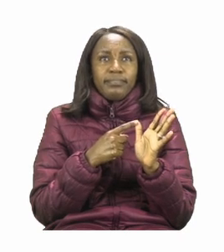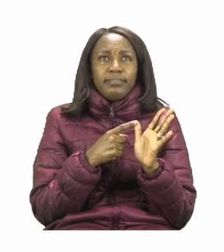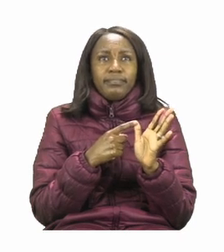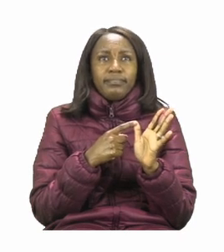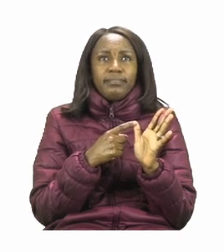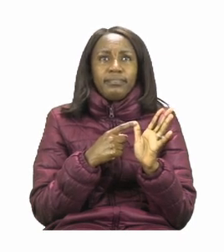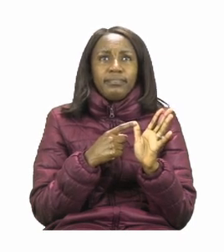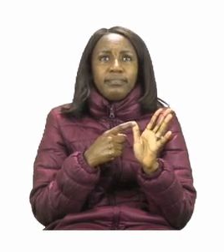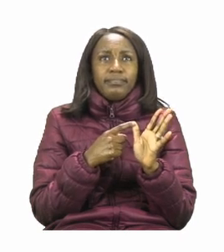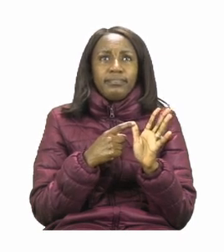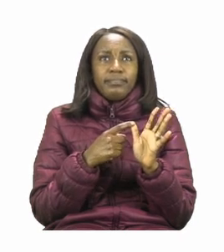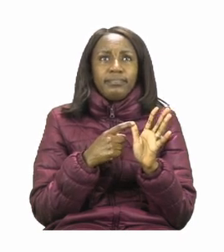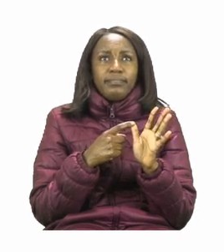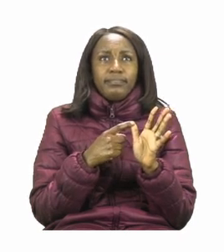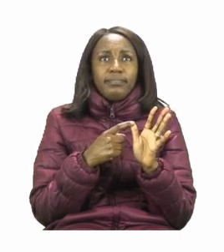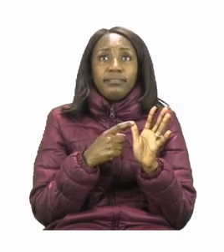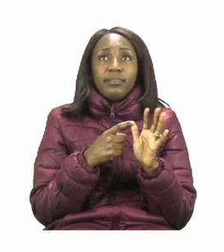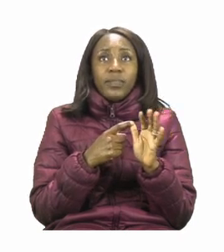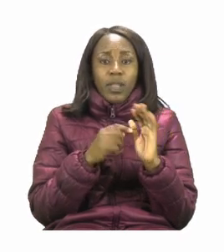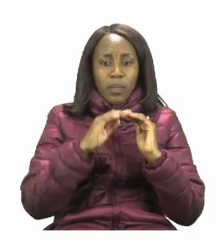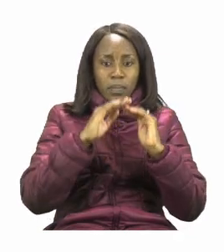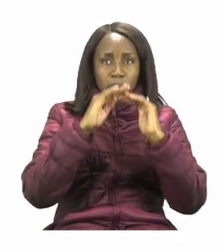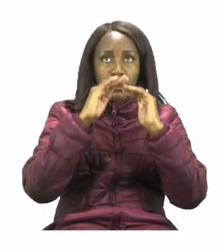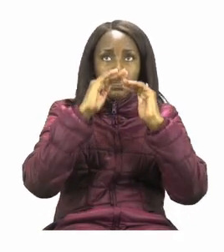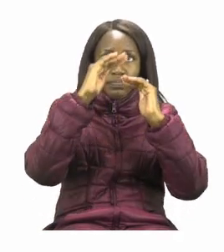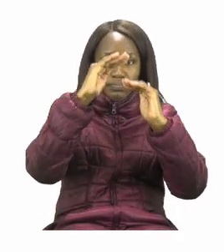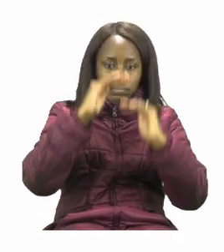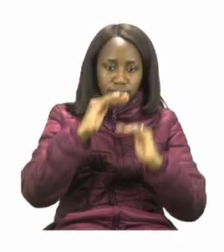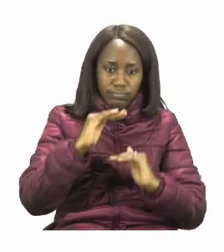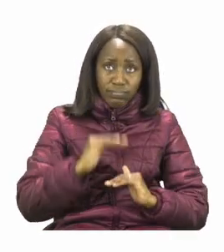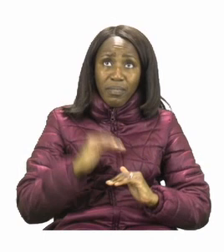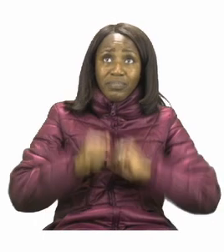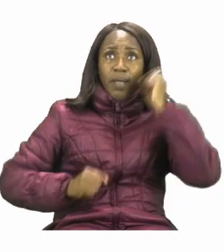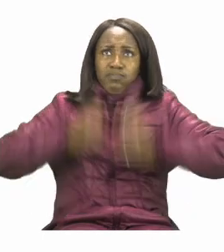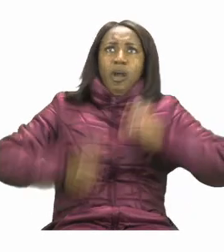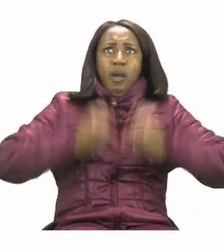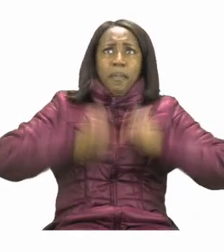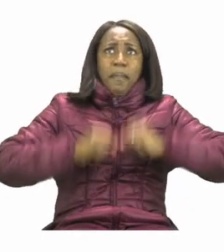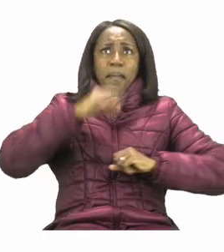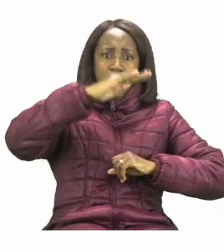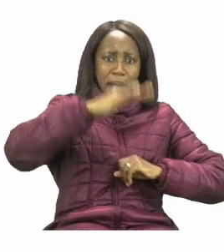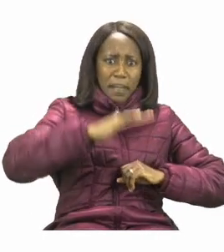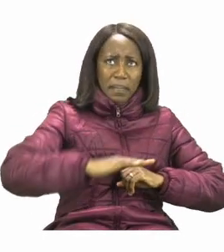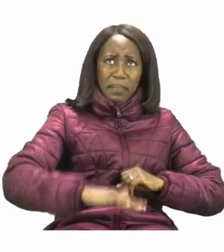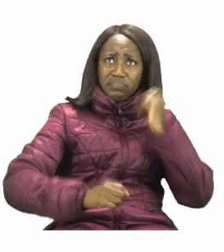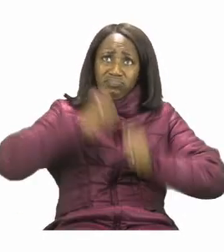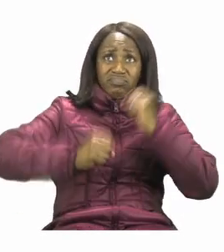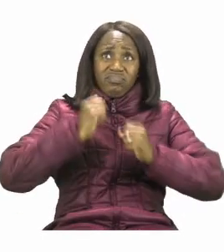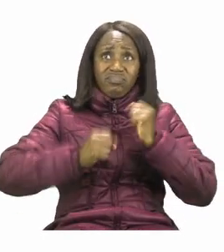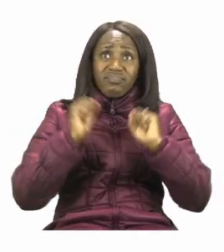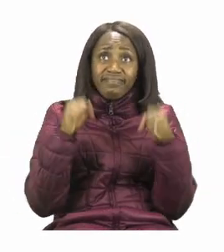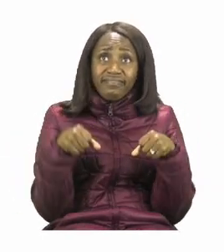Number 4 says, should we run down the stairs?